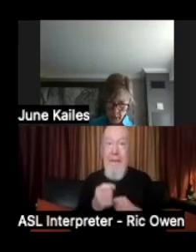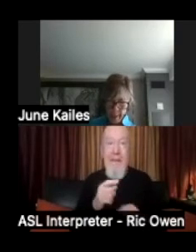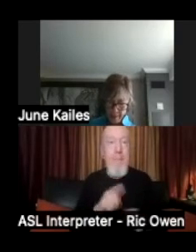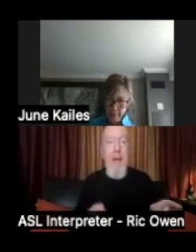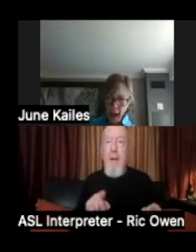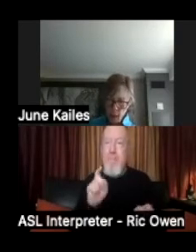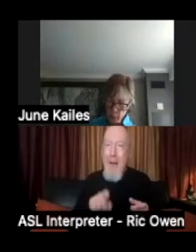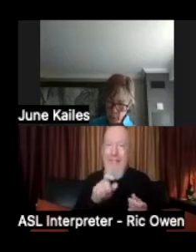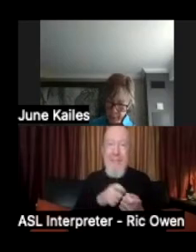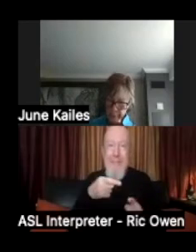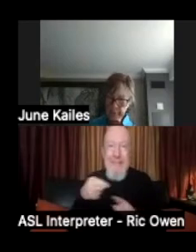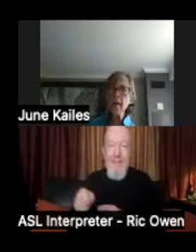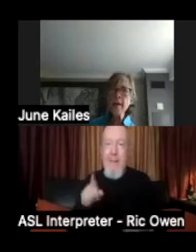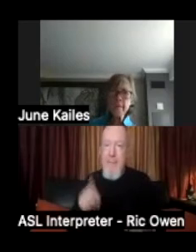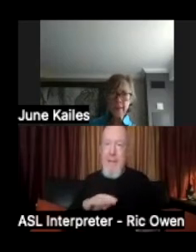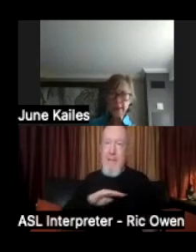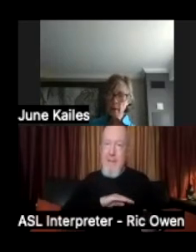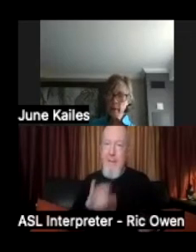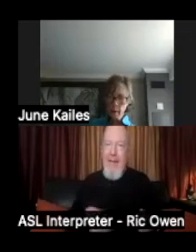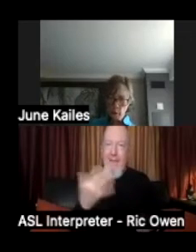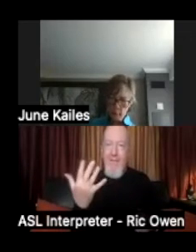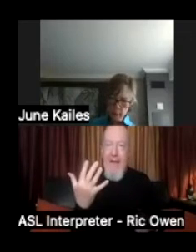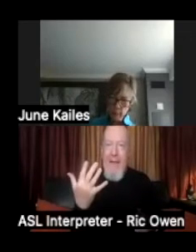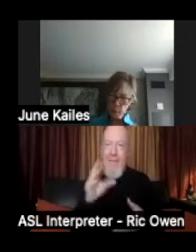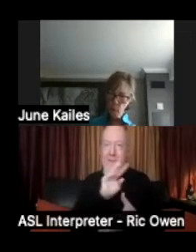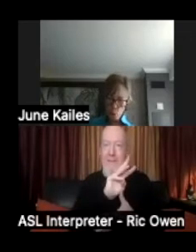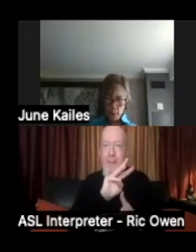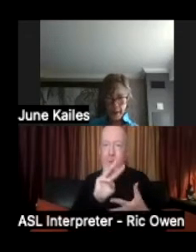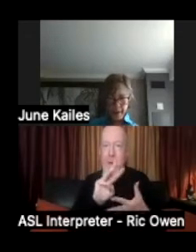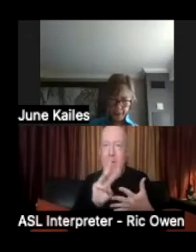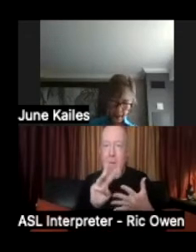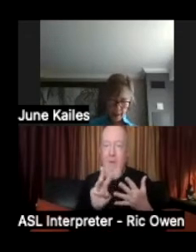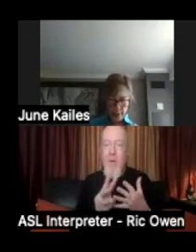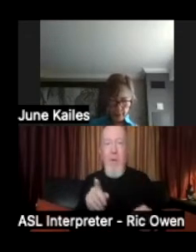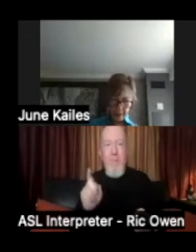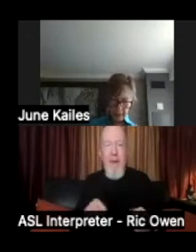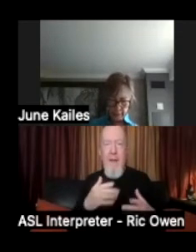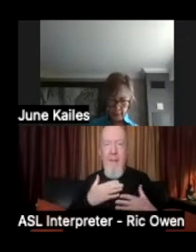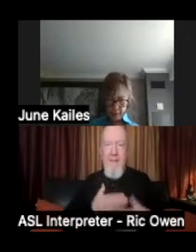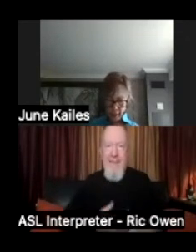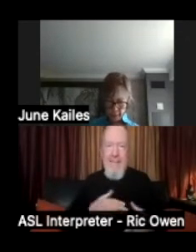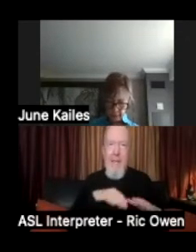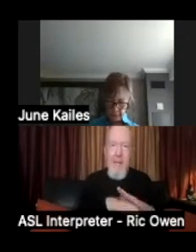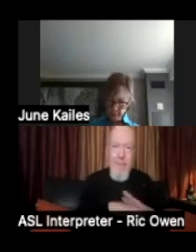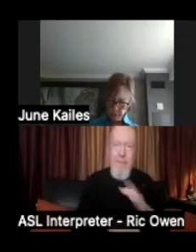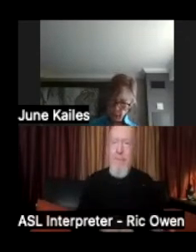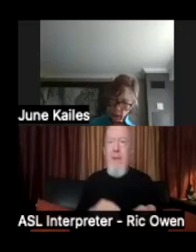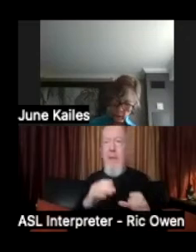W's. And they've got to address physical, equipment, programmatic, and communication